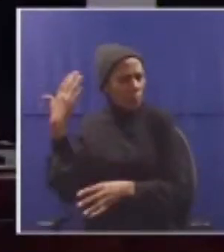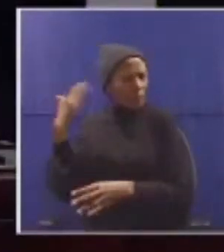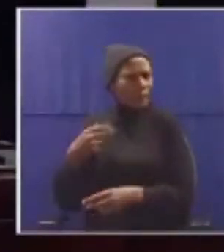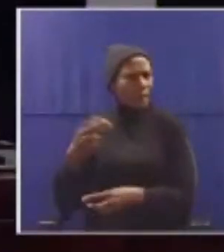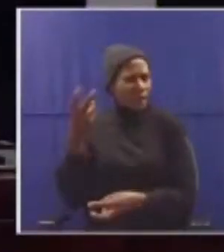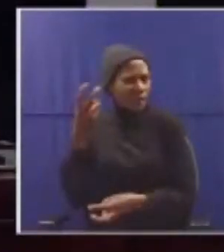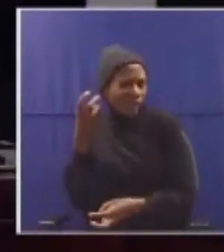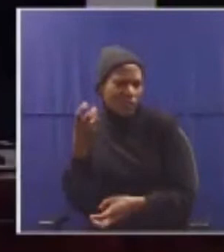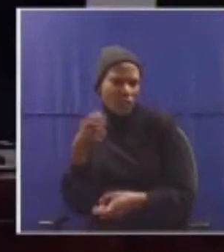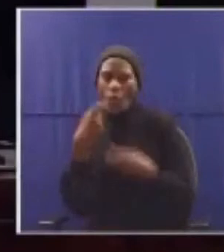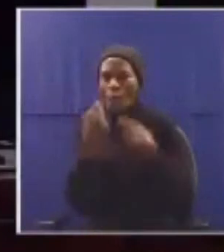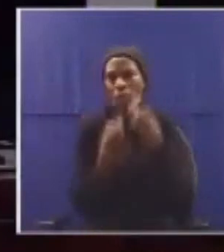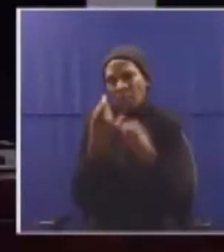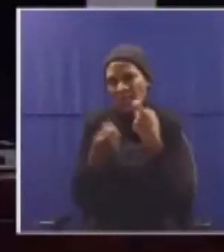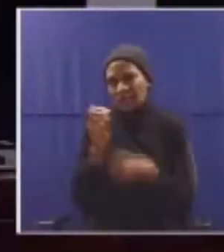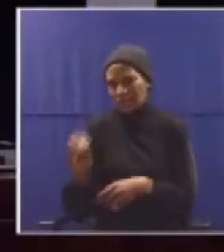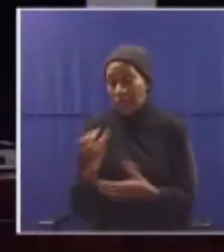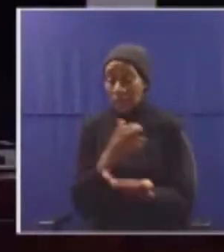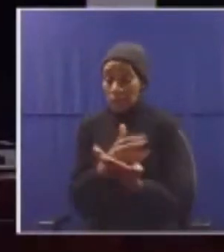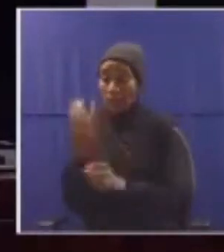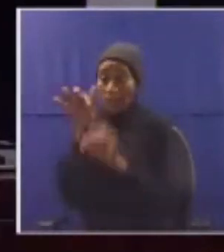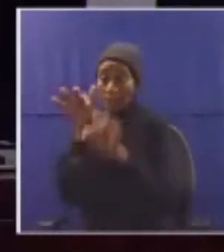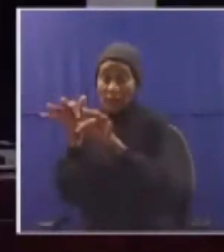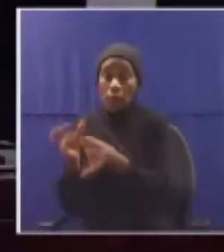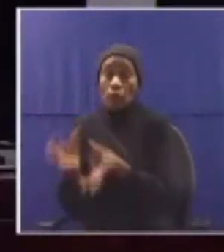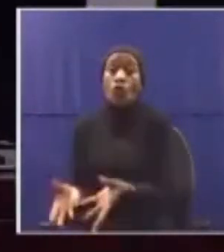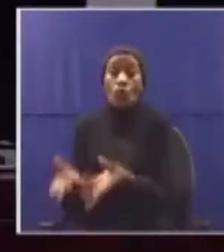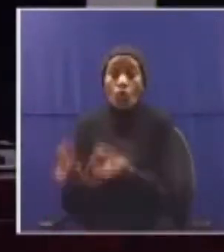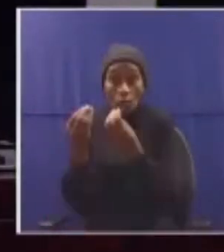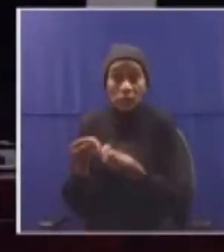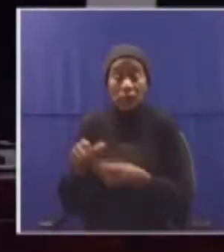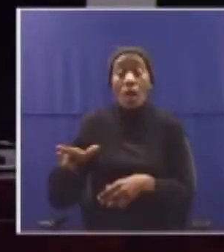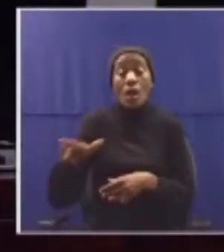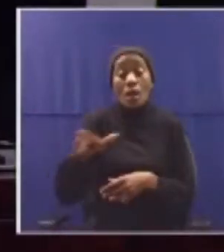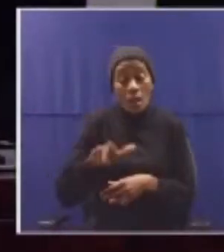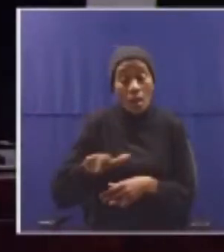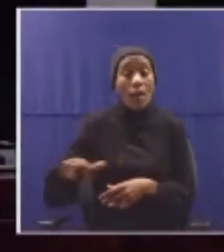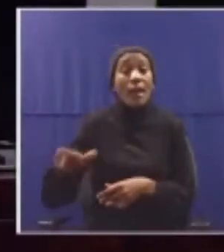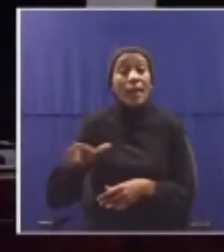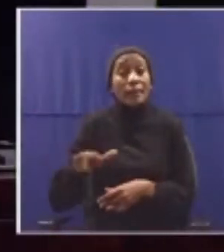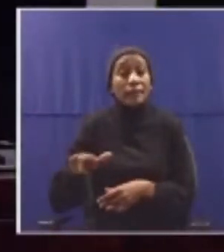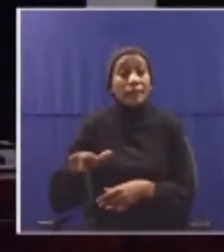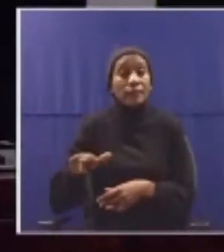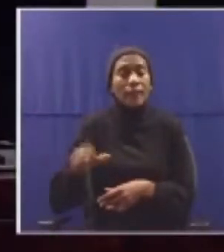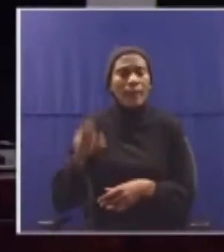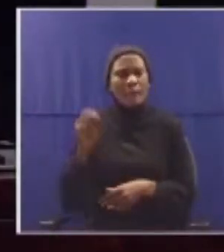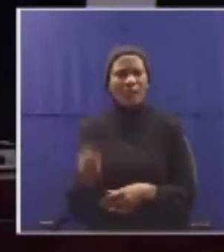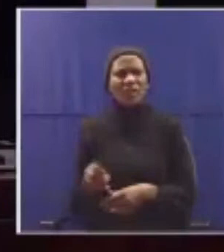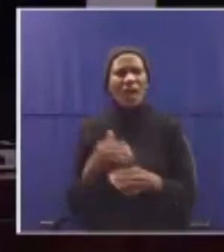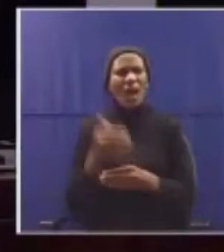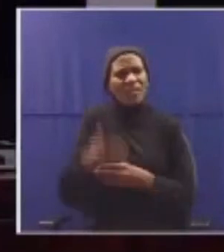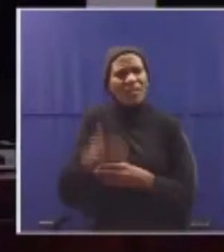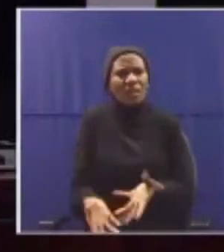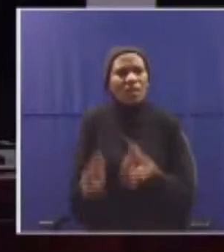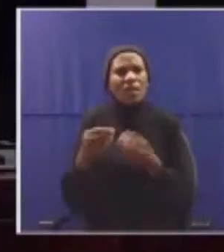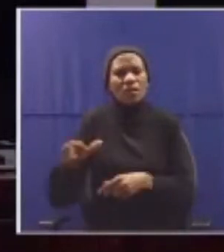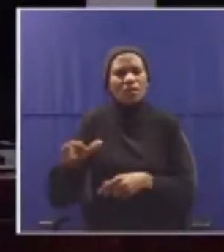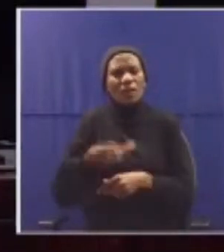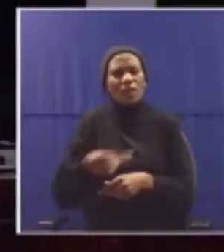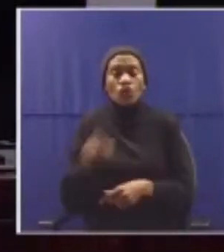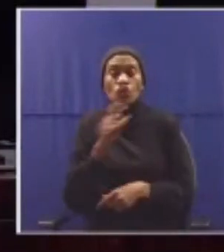that some recipients of land redistribution or restitutions are not using the